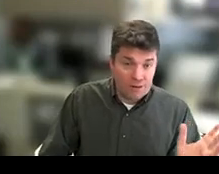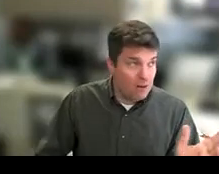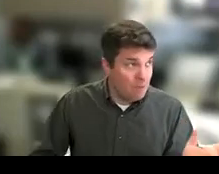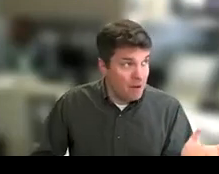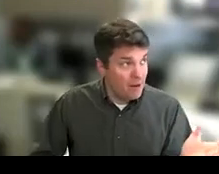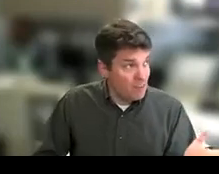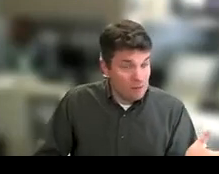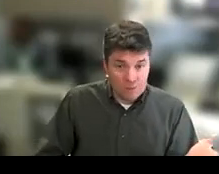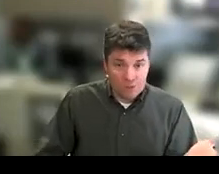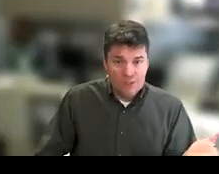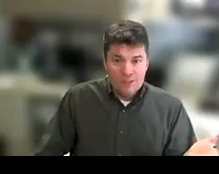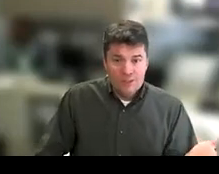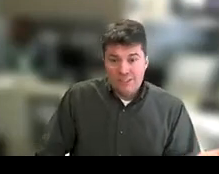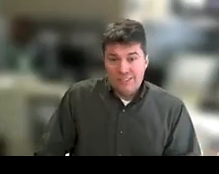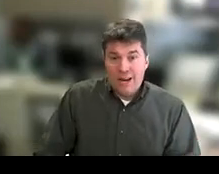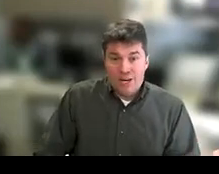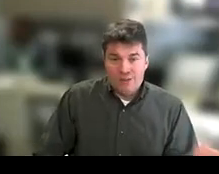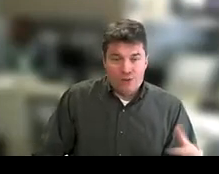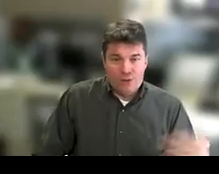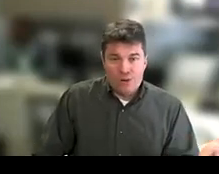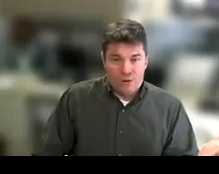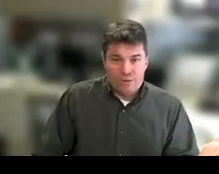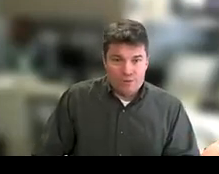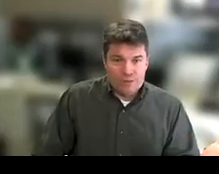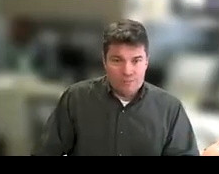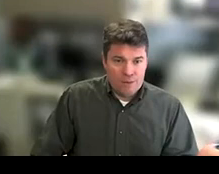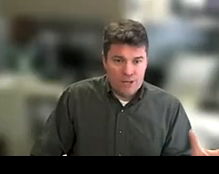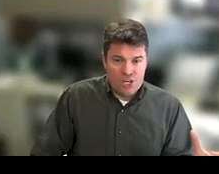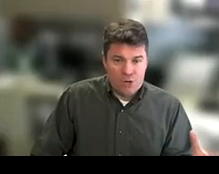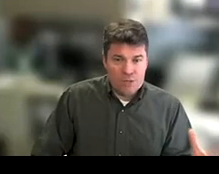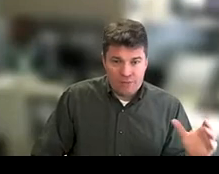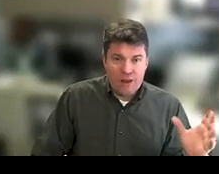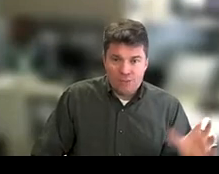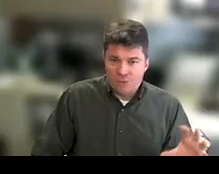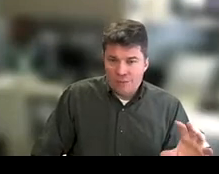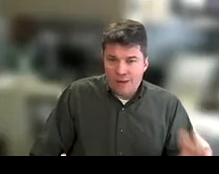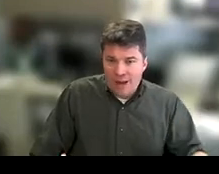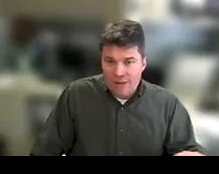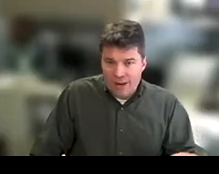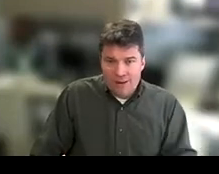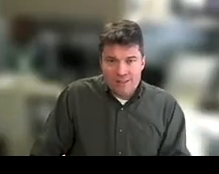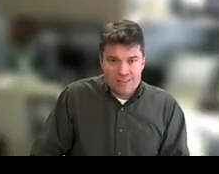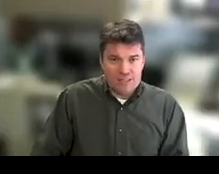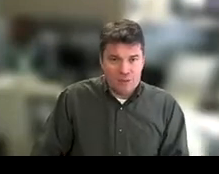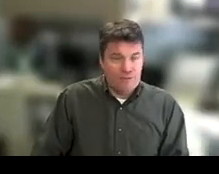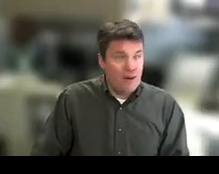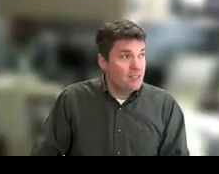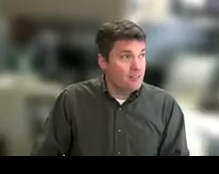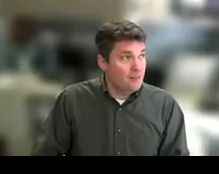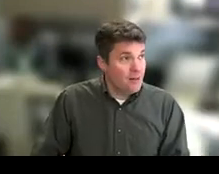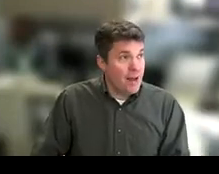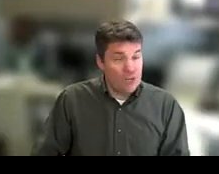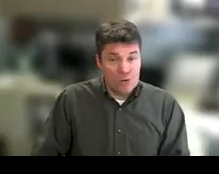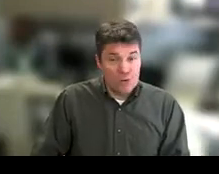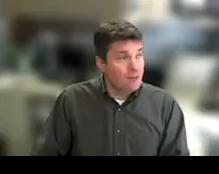general market. Many of them were designed just for general public use, but they also seem to have a accessible